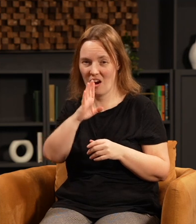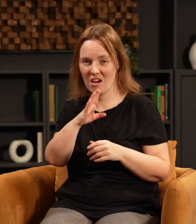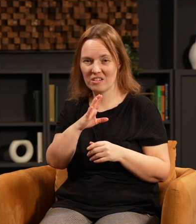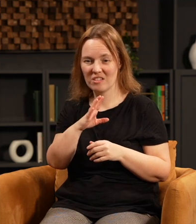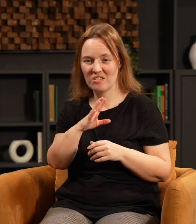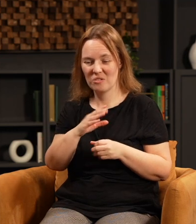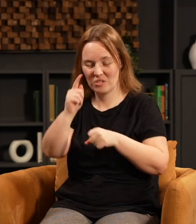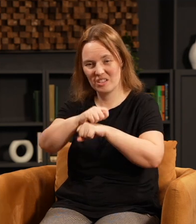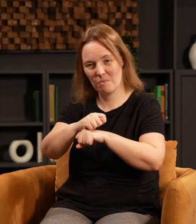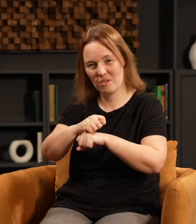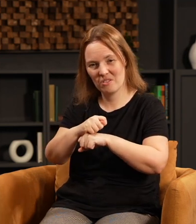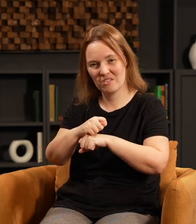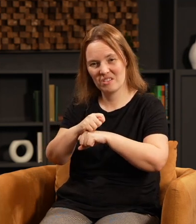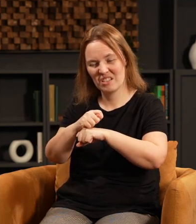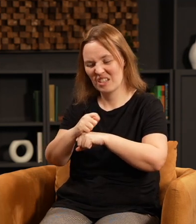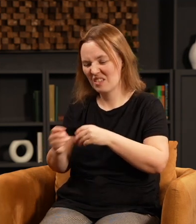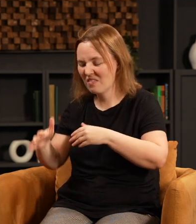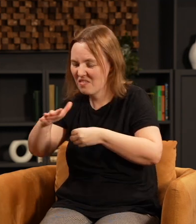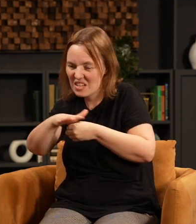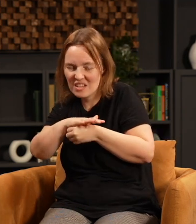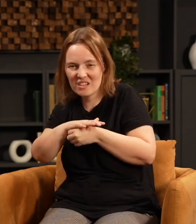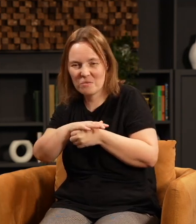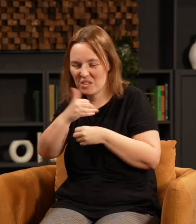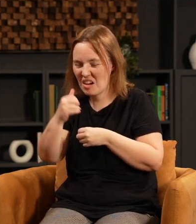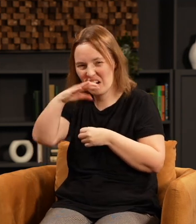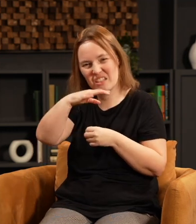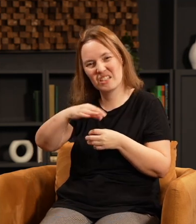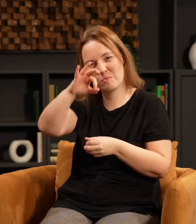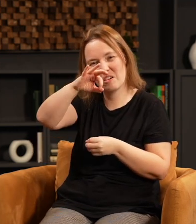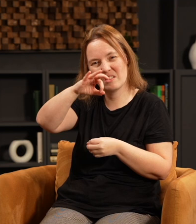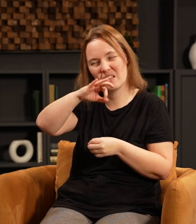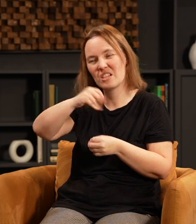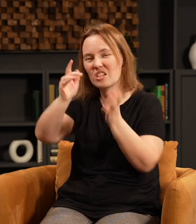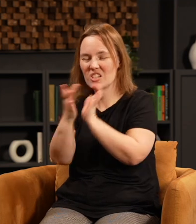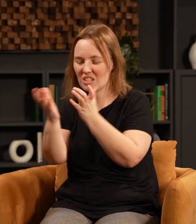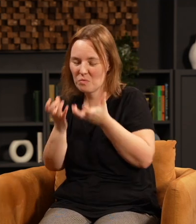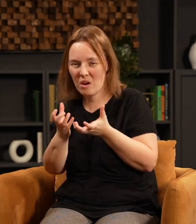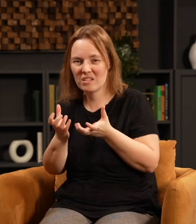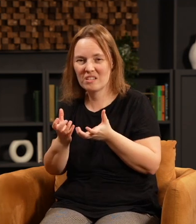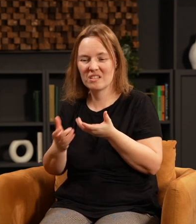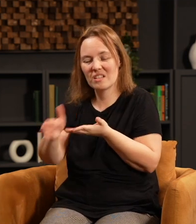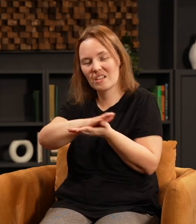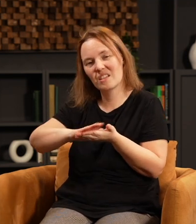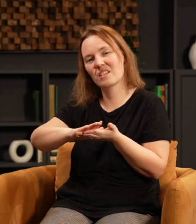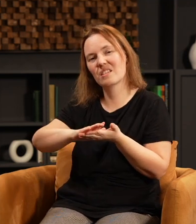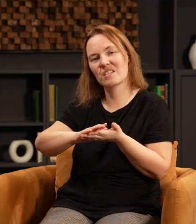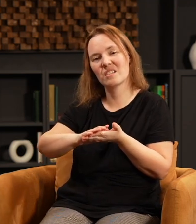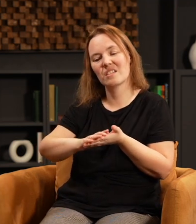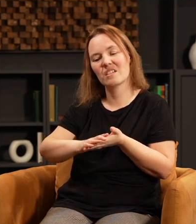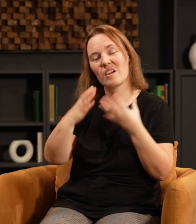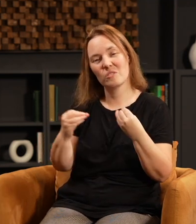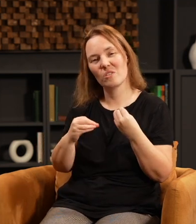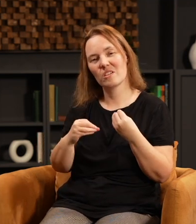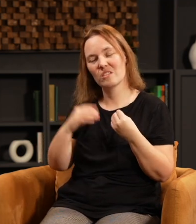of your worship to God. Jesus wants to cleanse us and restore us to our original purpose as the dwelling place of God. In fact, the animals